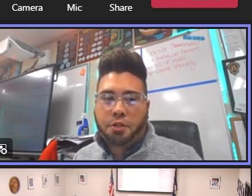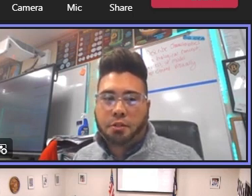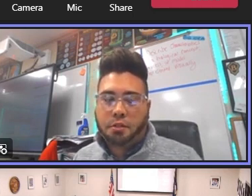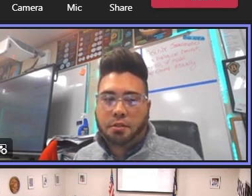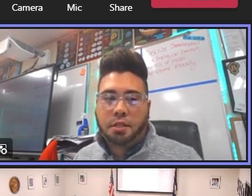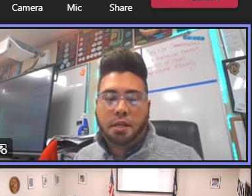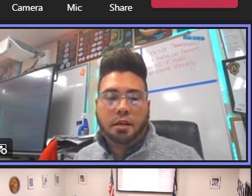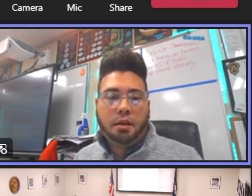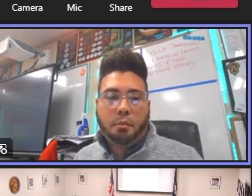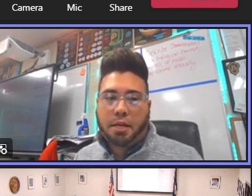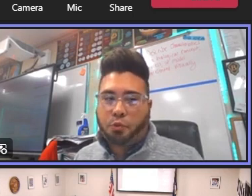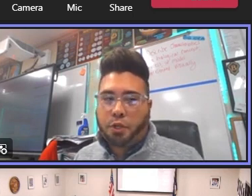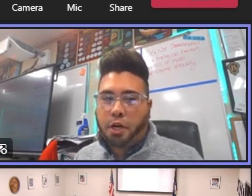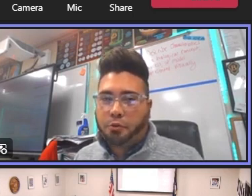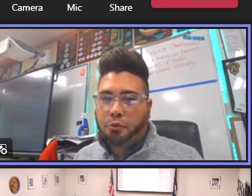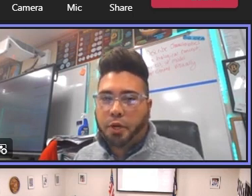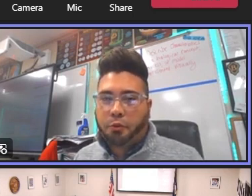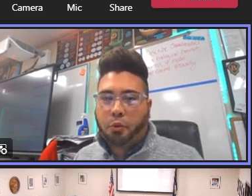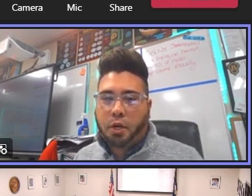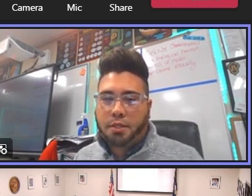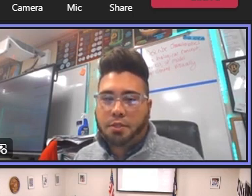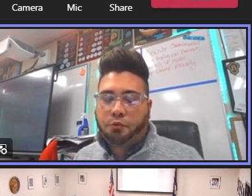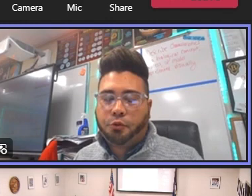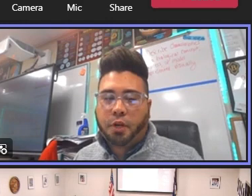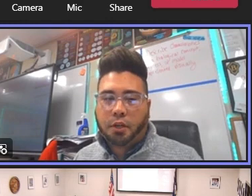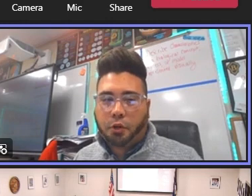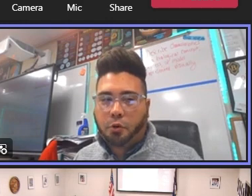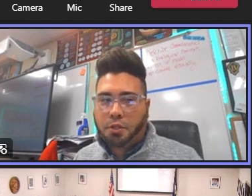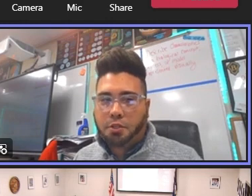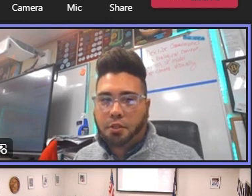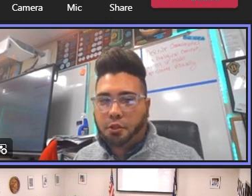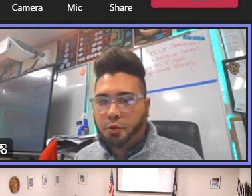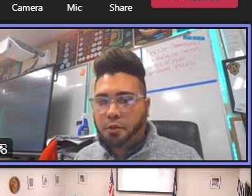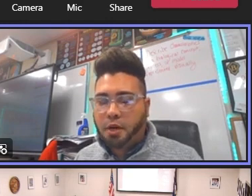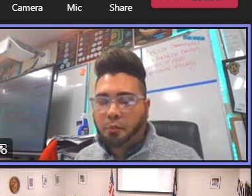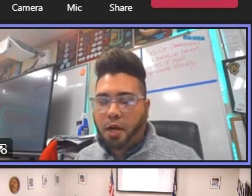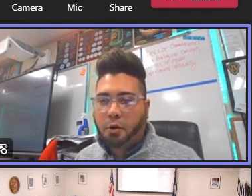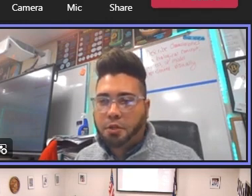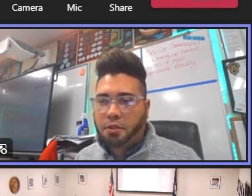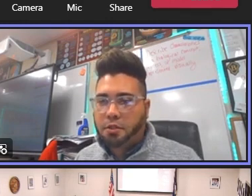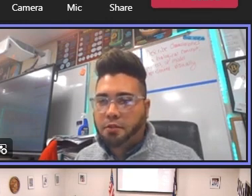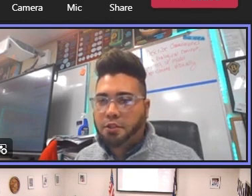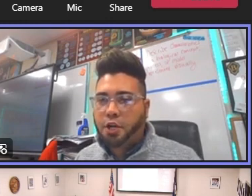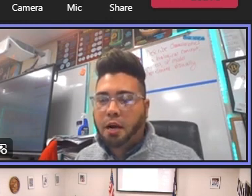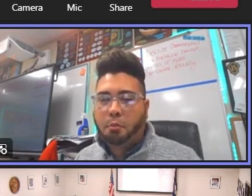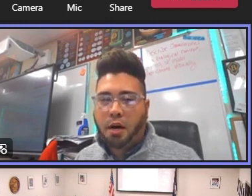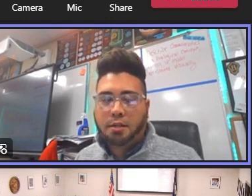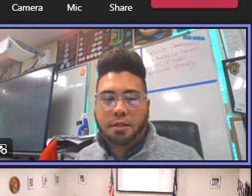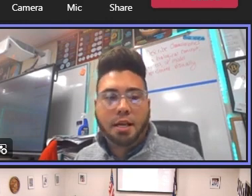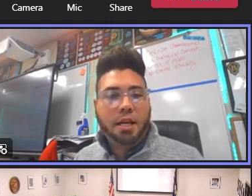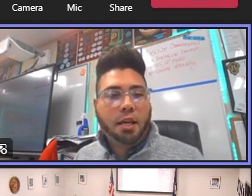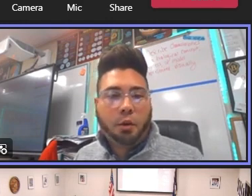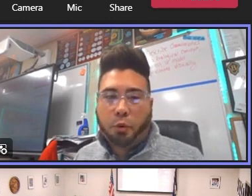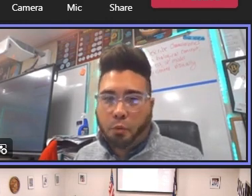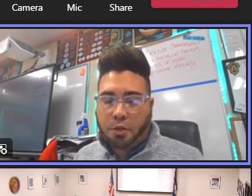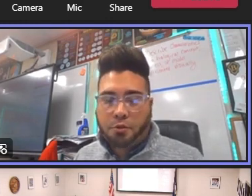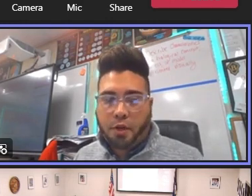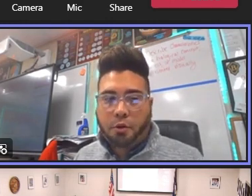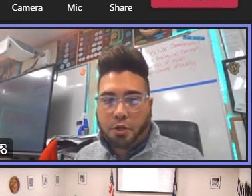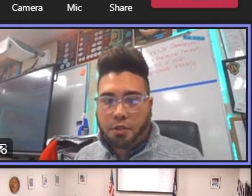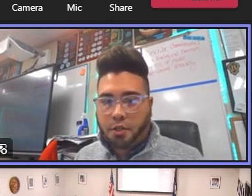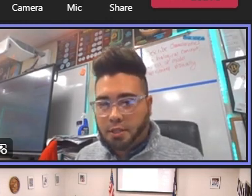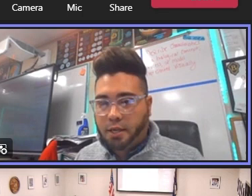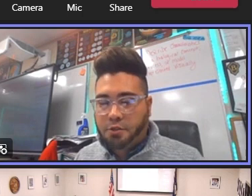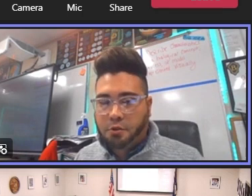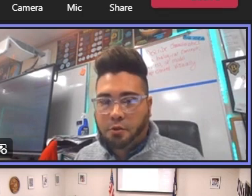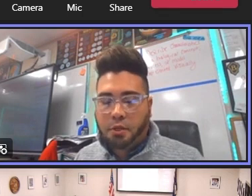ask questions as we go throughout the process. So if you think of a question, you can type that question into the chat box, and we will make sure